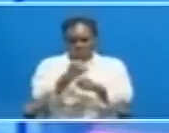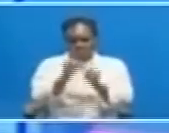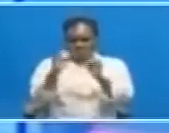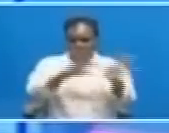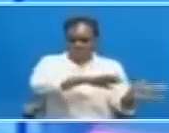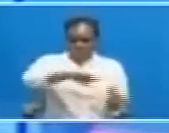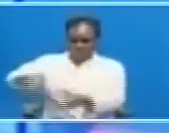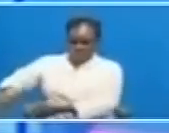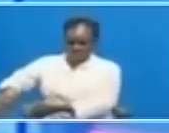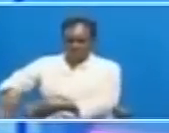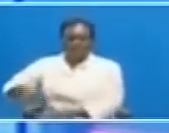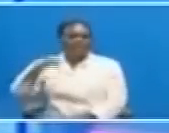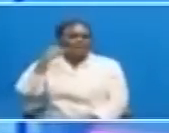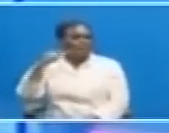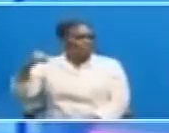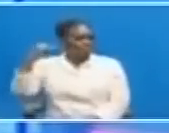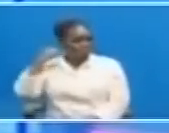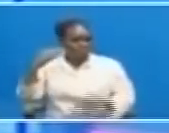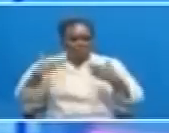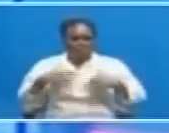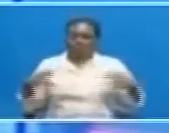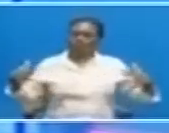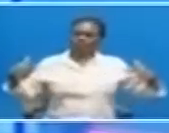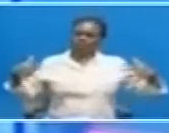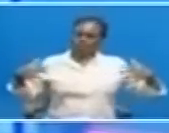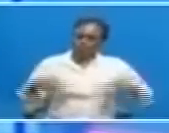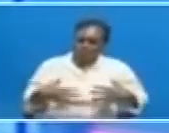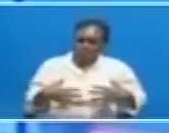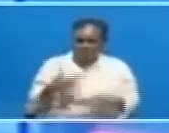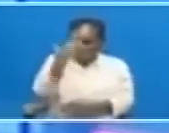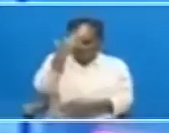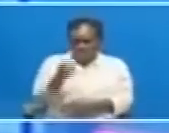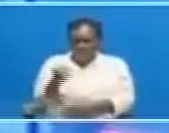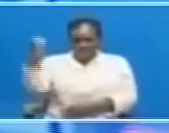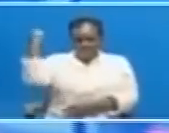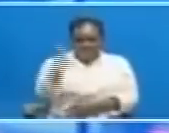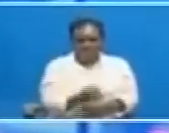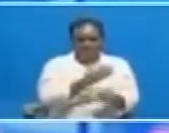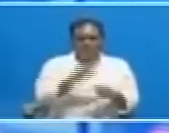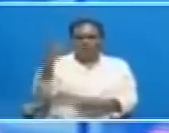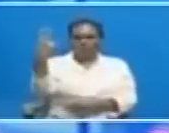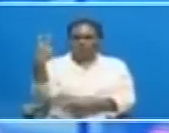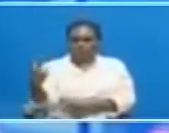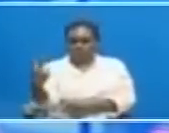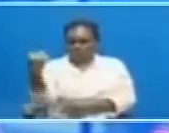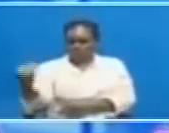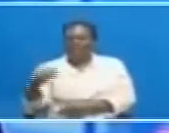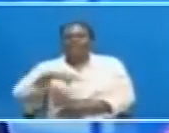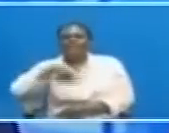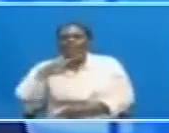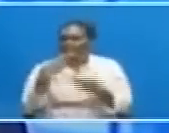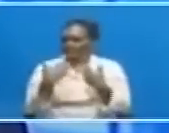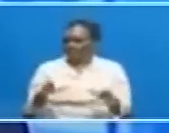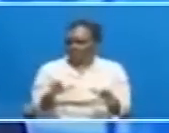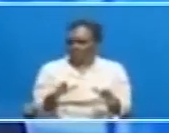Now, residents of an estate in Nakuru have been left in shock after an attacker stabbed a Form 2 student to death right inside